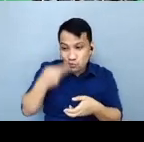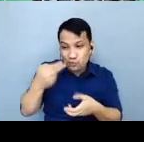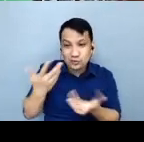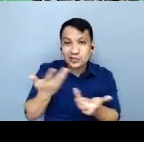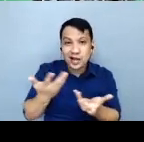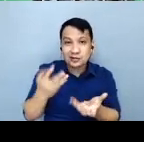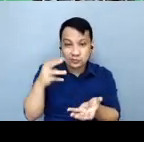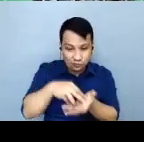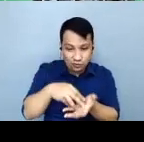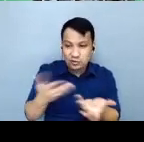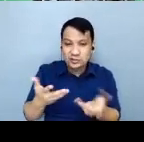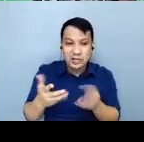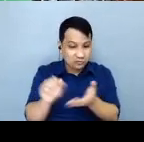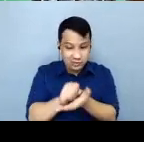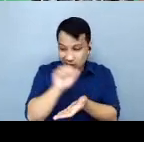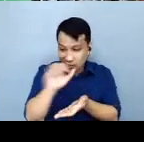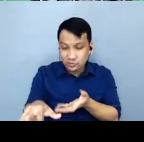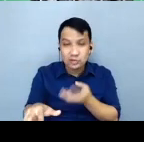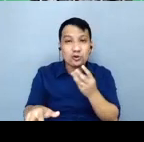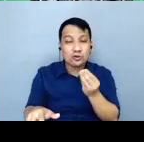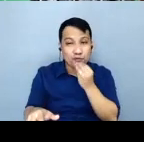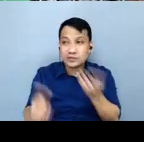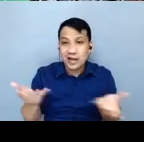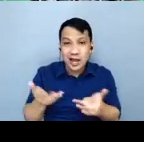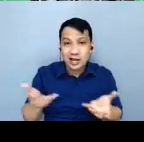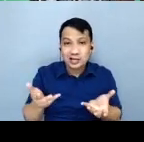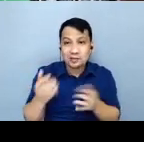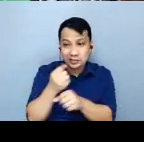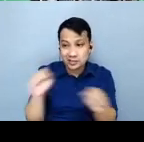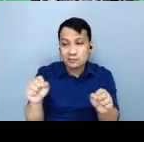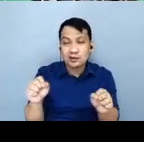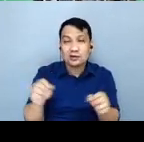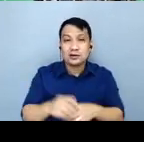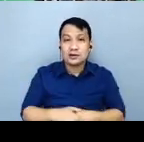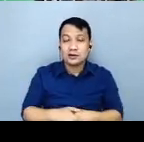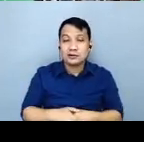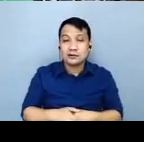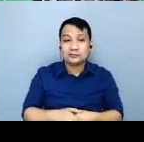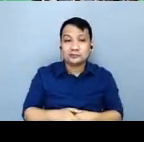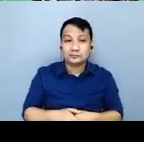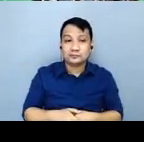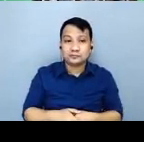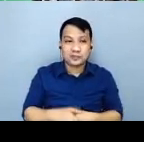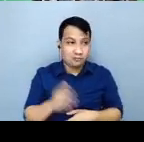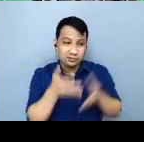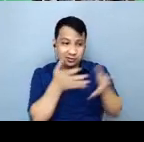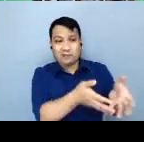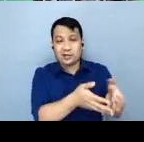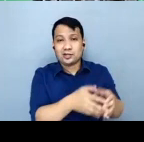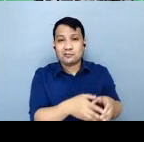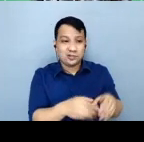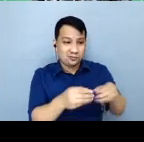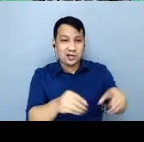can dispose of food? Is there more safer alternatives than simply discarding it and leaving it to the trash